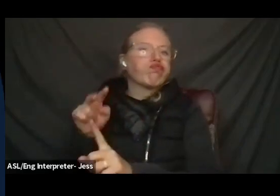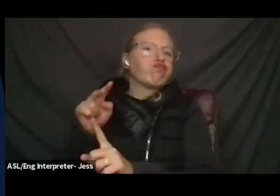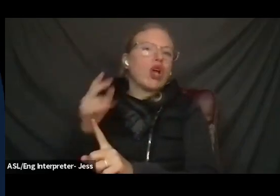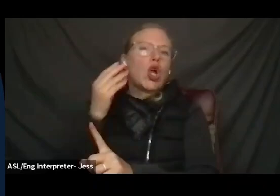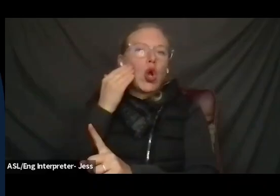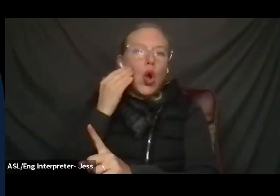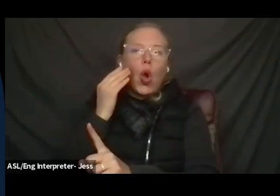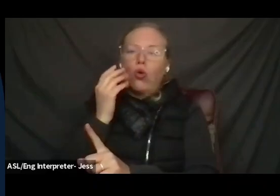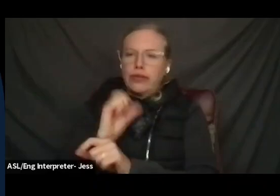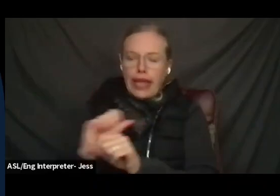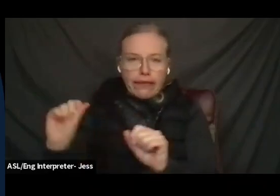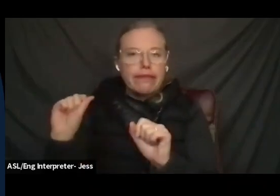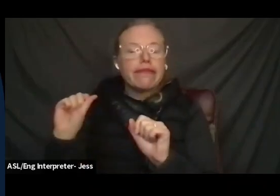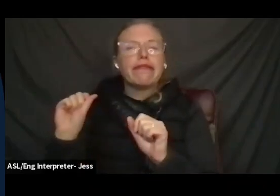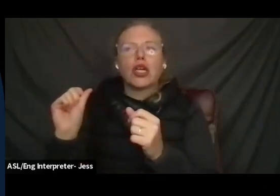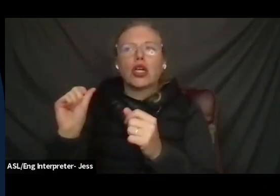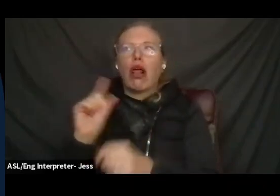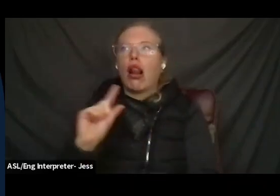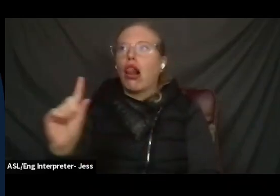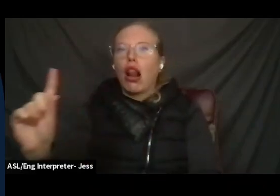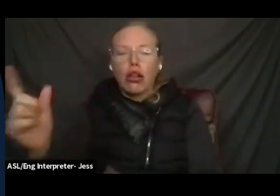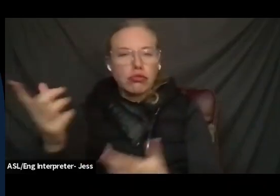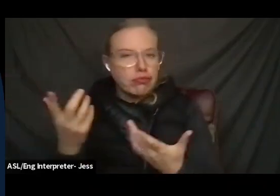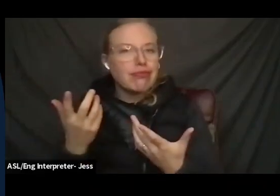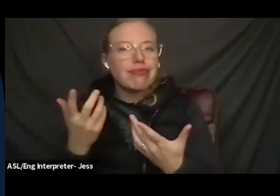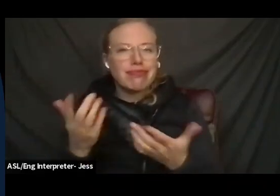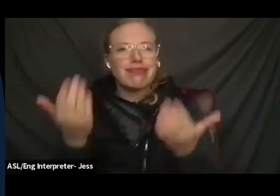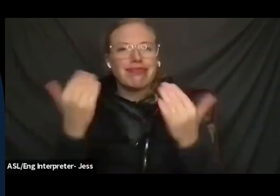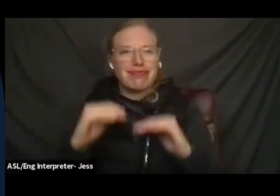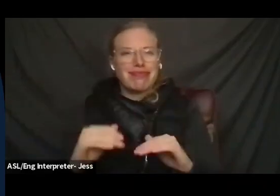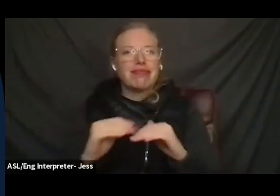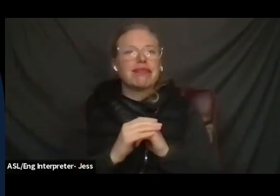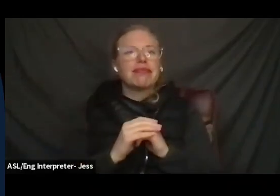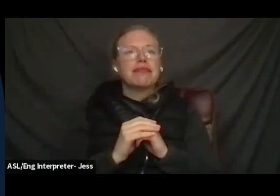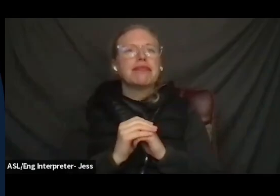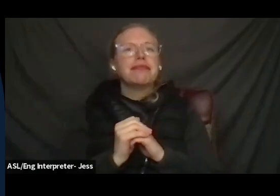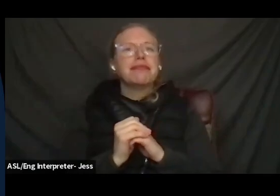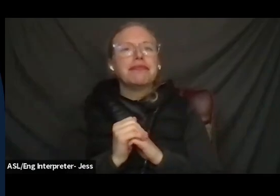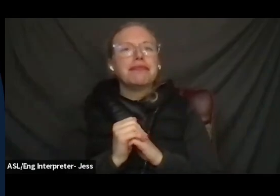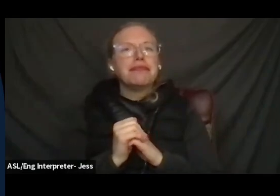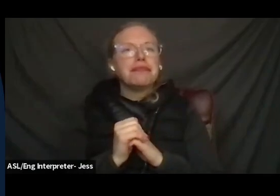know if that person does wander. Okay, next slide.